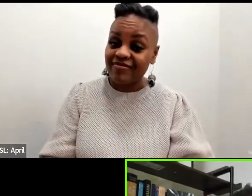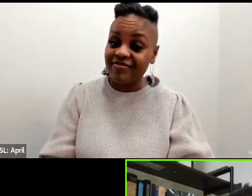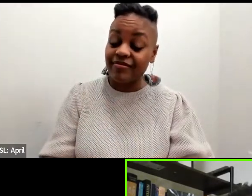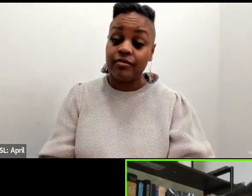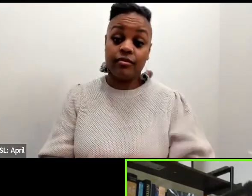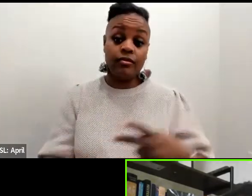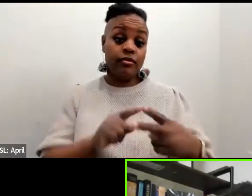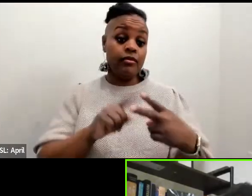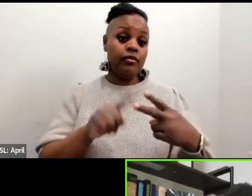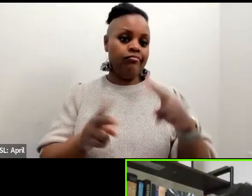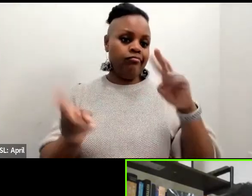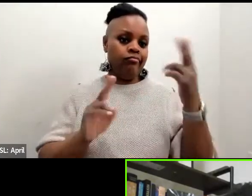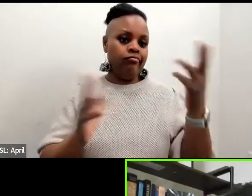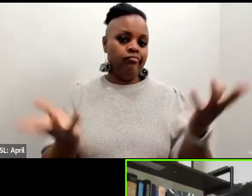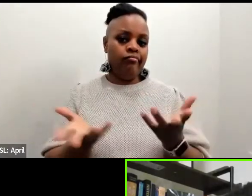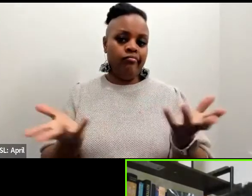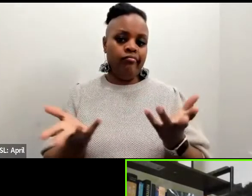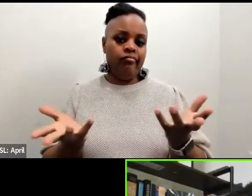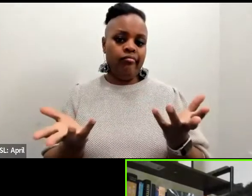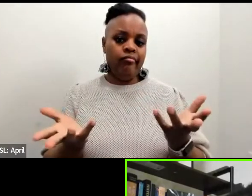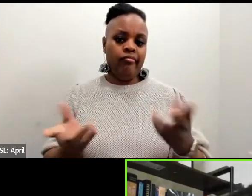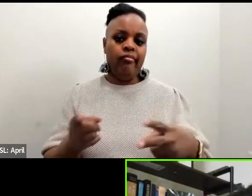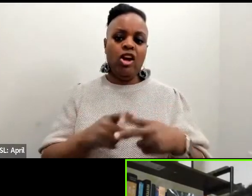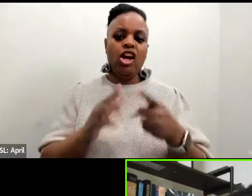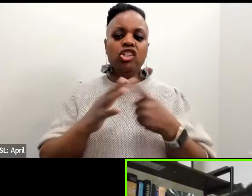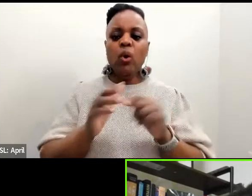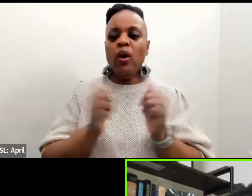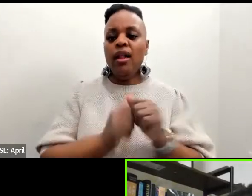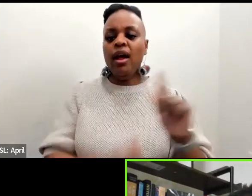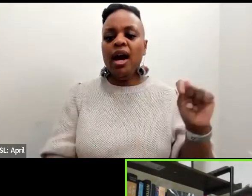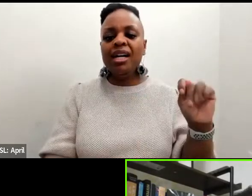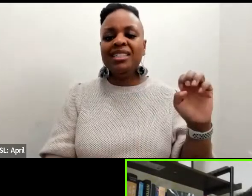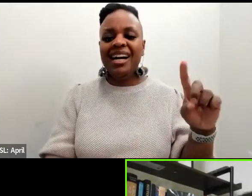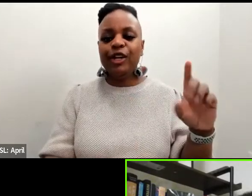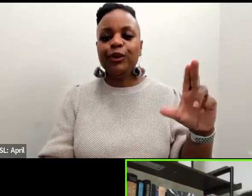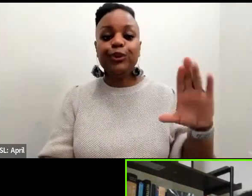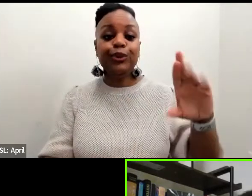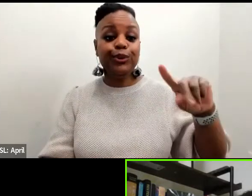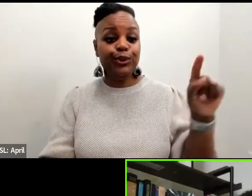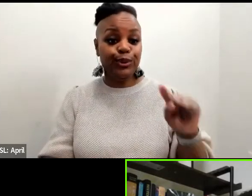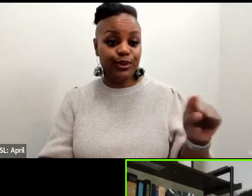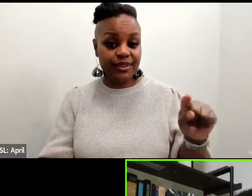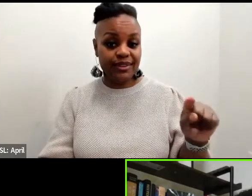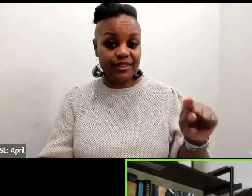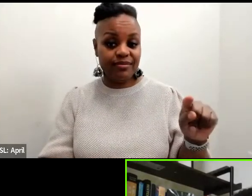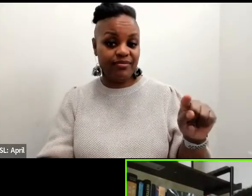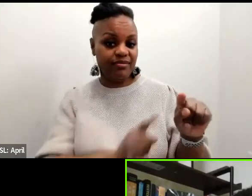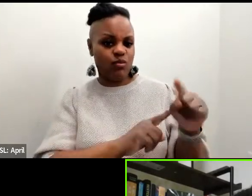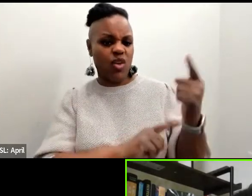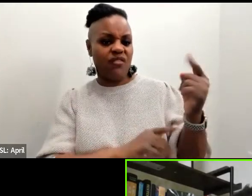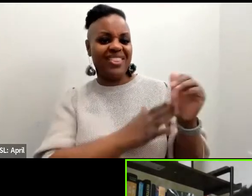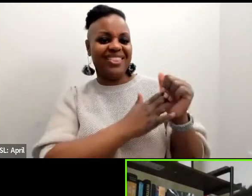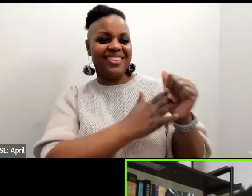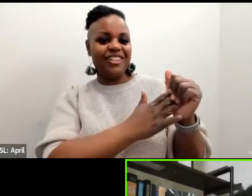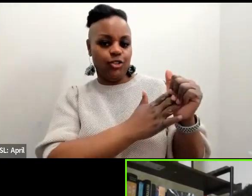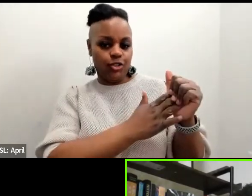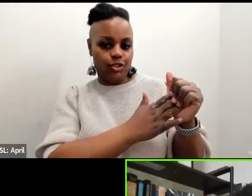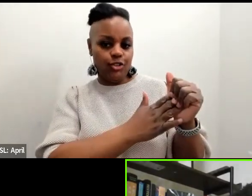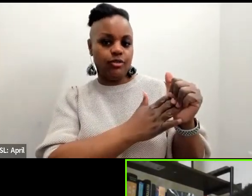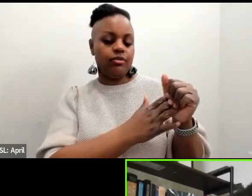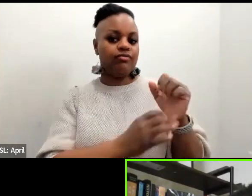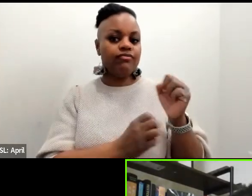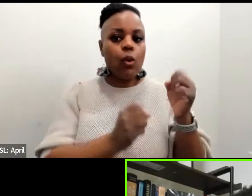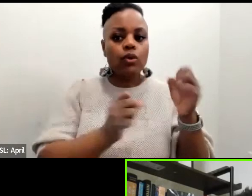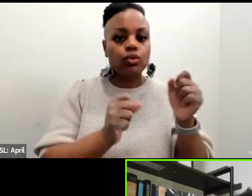to Ted Cruz, but Ted Cruz on the Hill has been one of the leading voices for designating the Brotherhood as a terrorist organization. What we try to